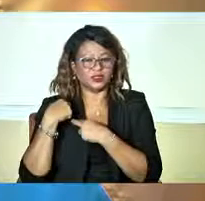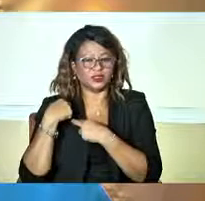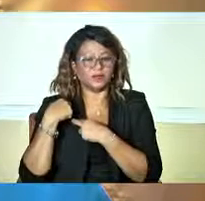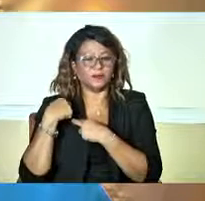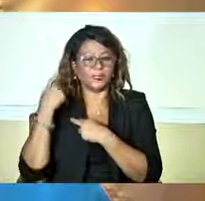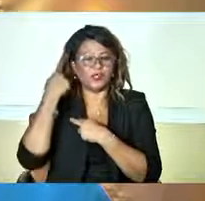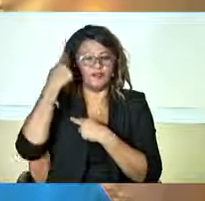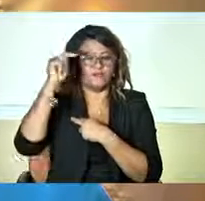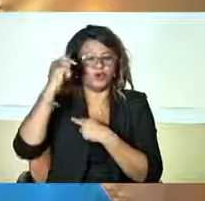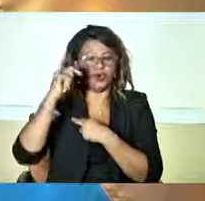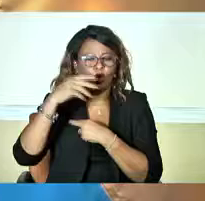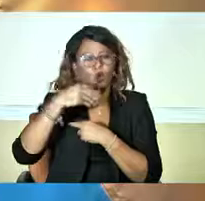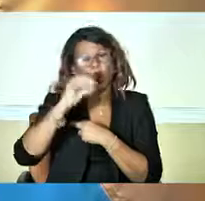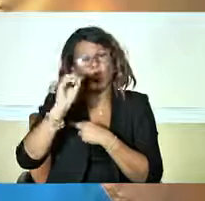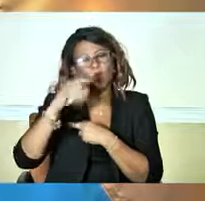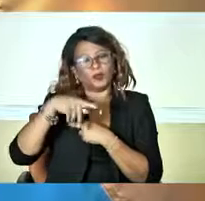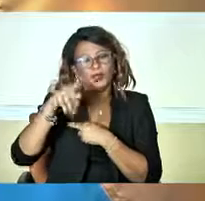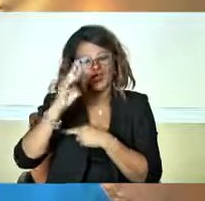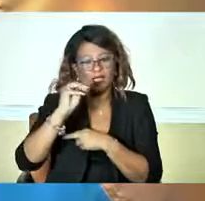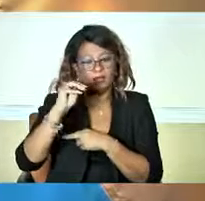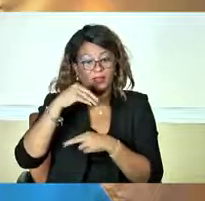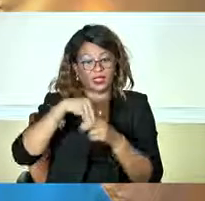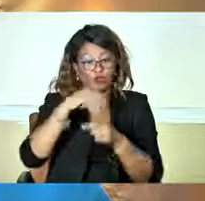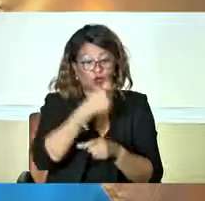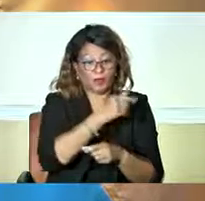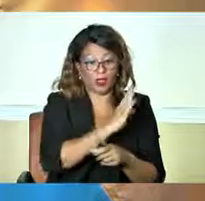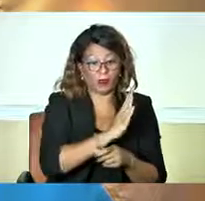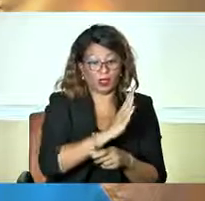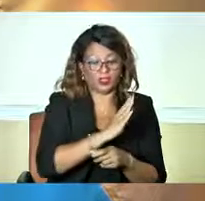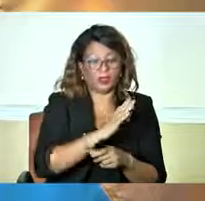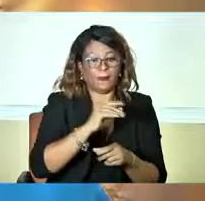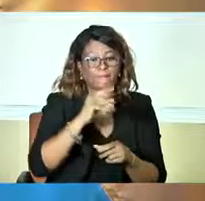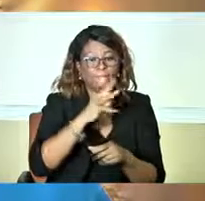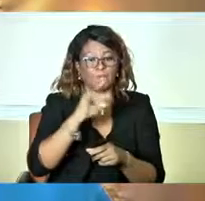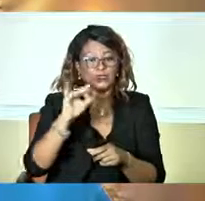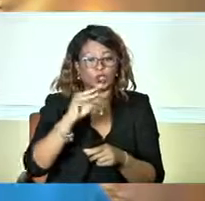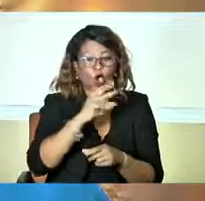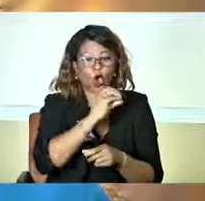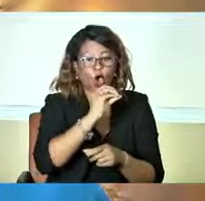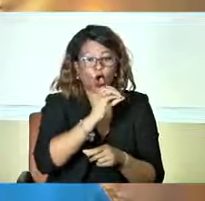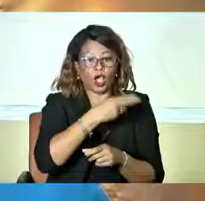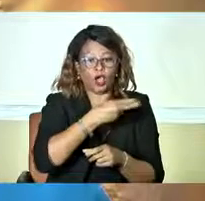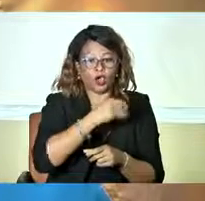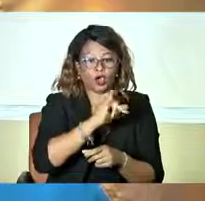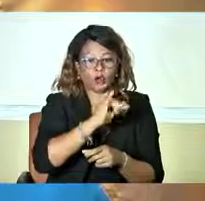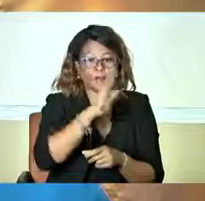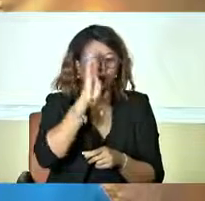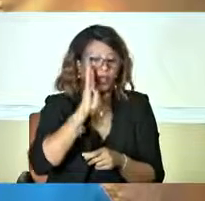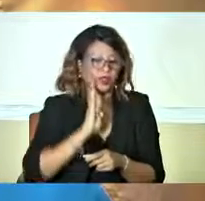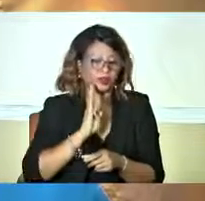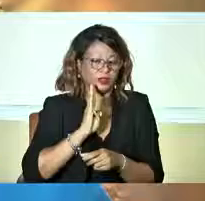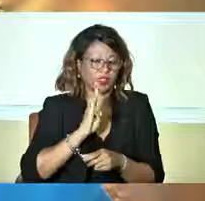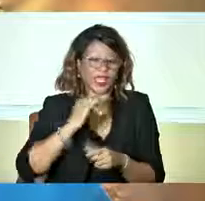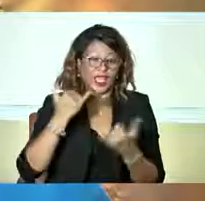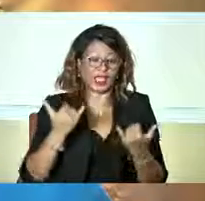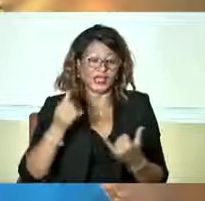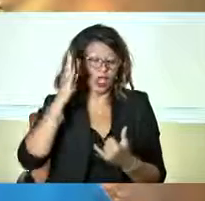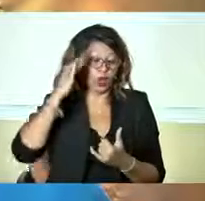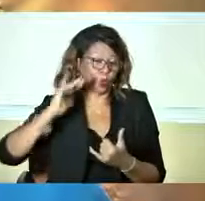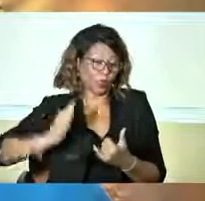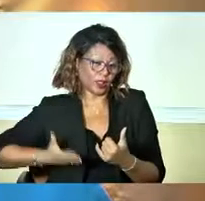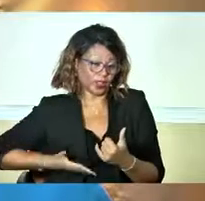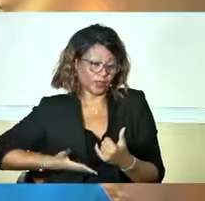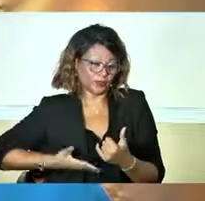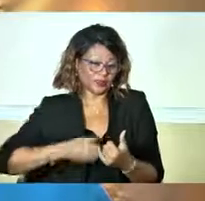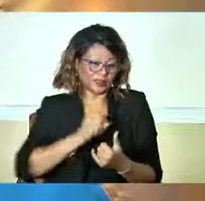responsibility for OPM in Grand Bahama is Mr. Harcourt Brown. I now welcome